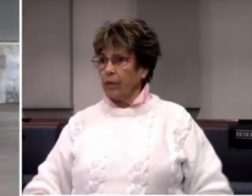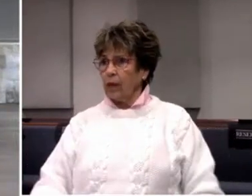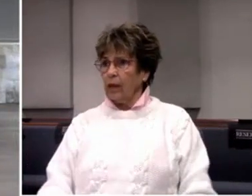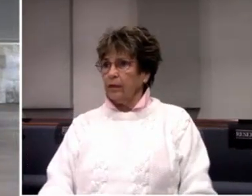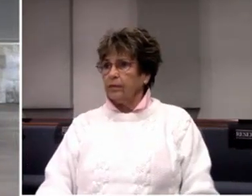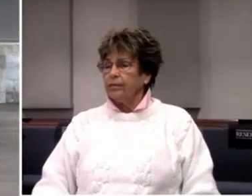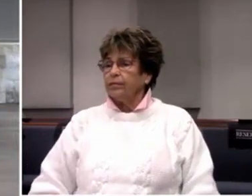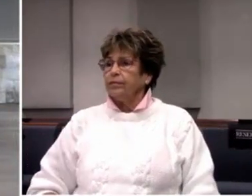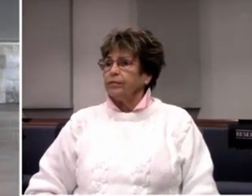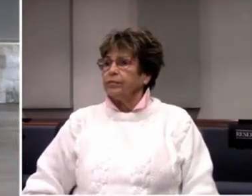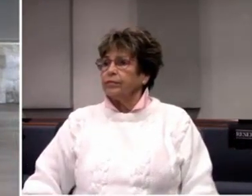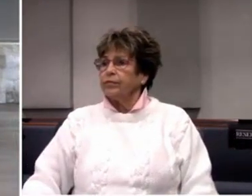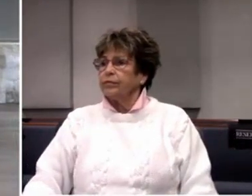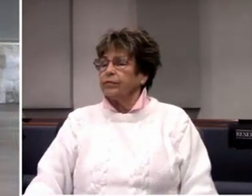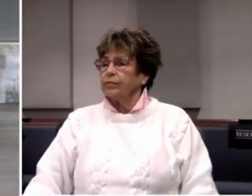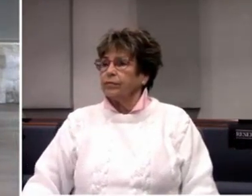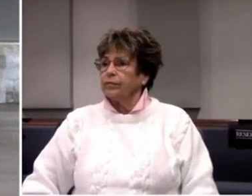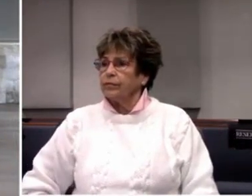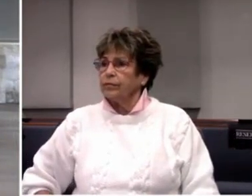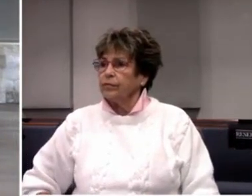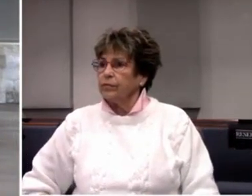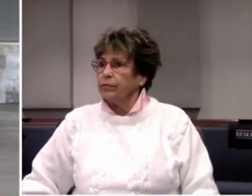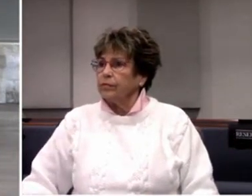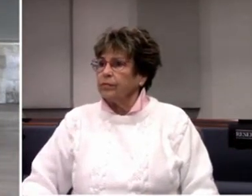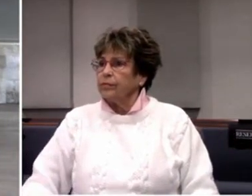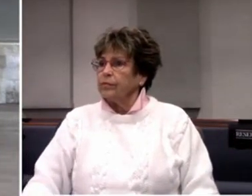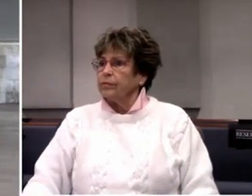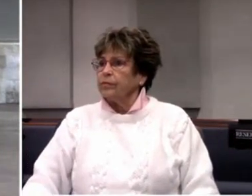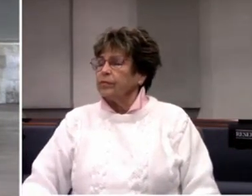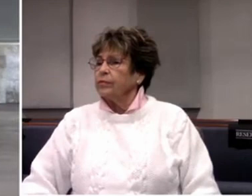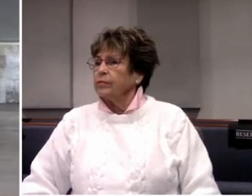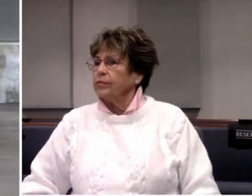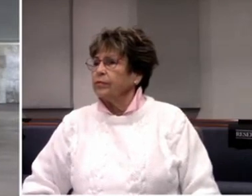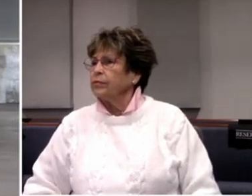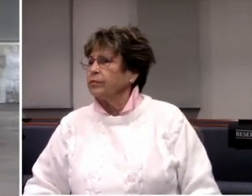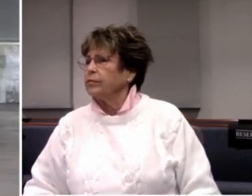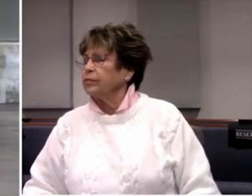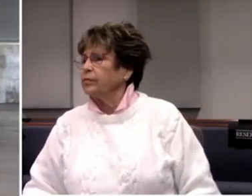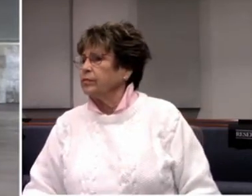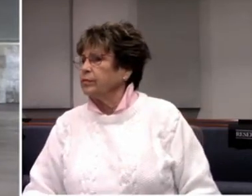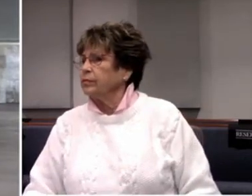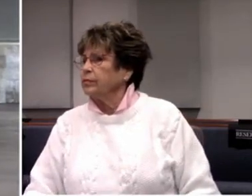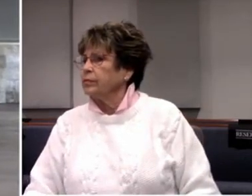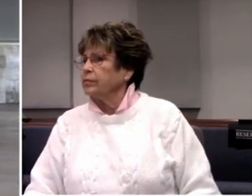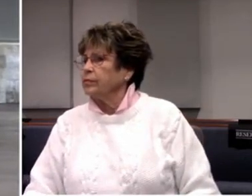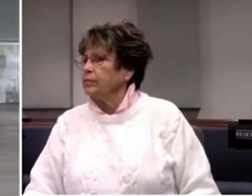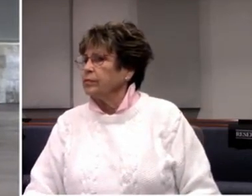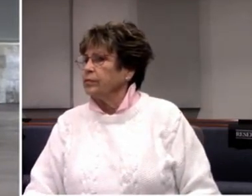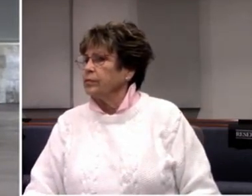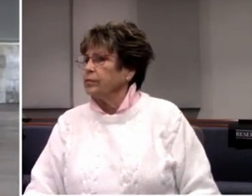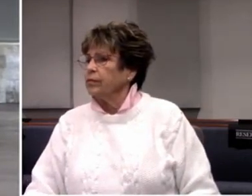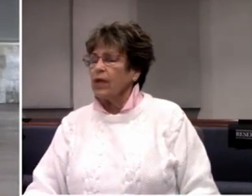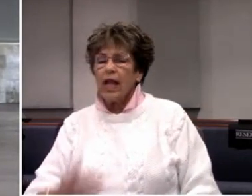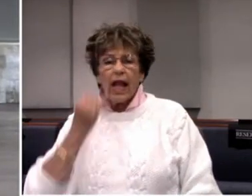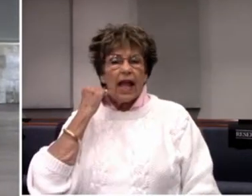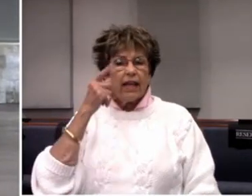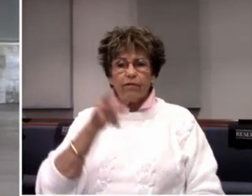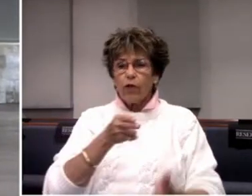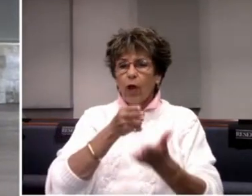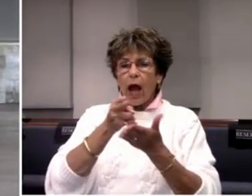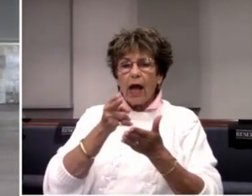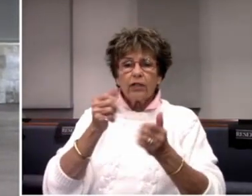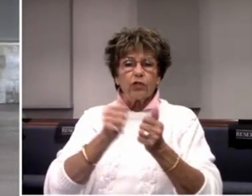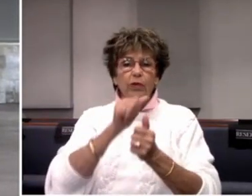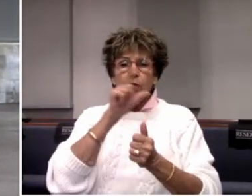Provide things honest in the sight of all men. I would say you need to hear that. If you're honest with the Lord,